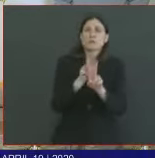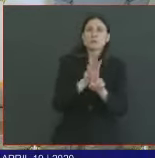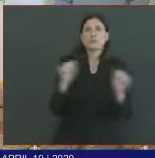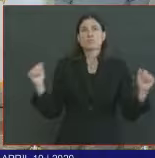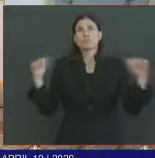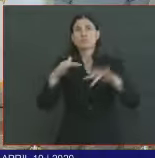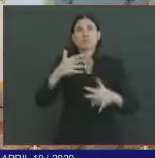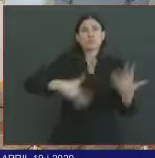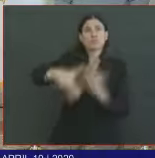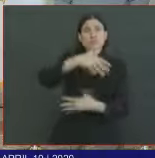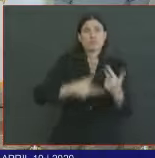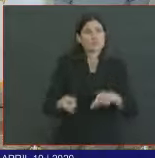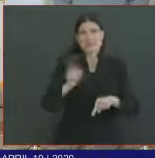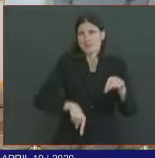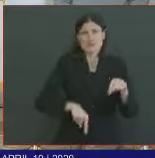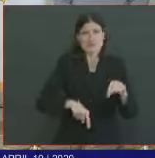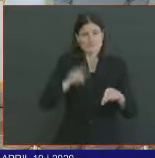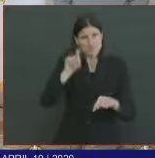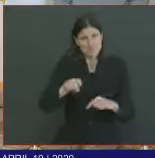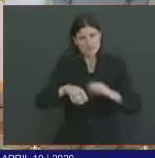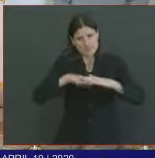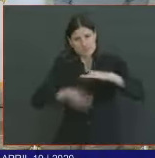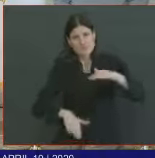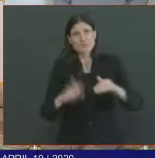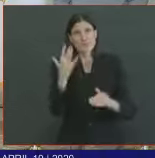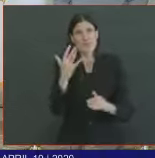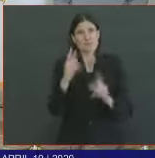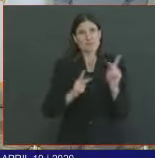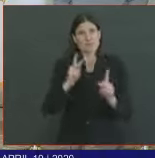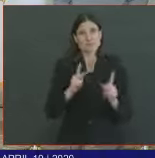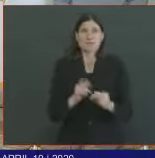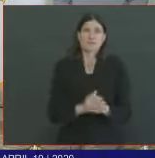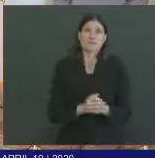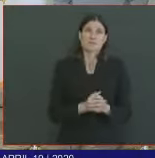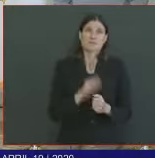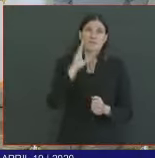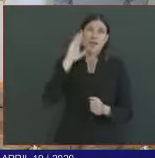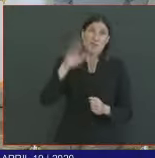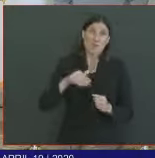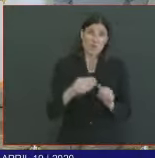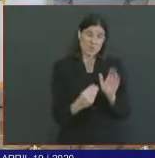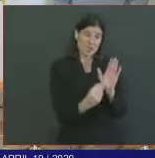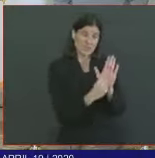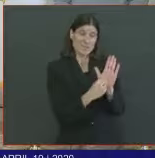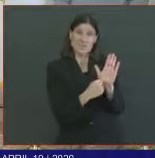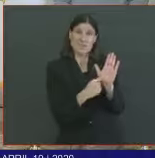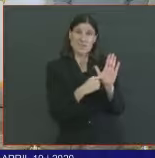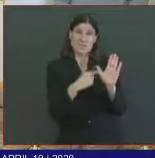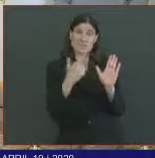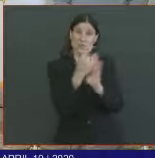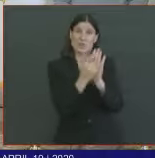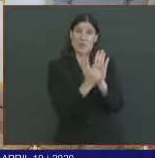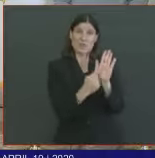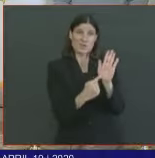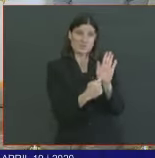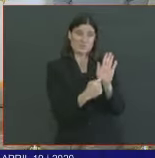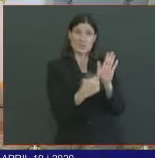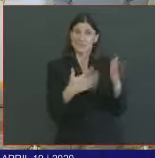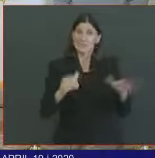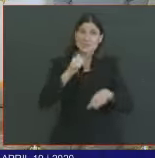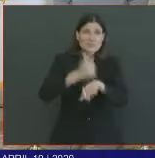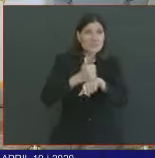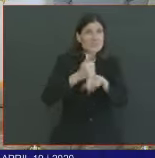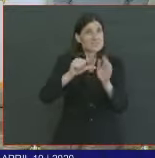want to remind you that there is a law in effect which says that there are to be no gatherings of greater than